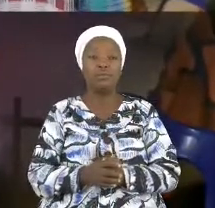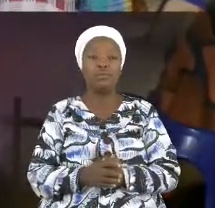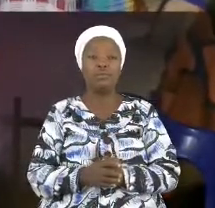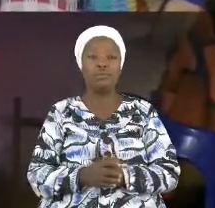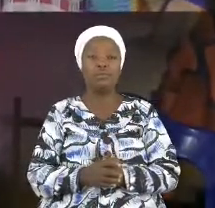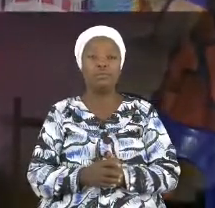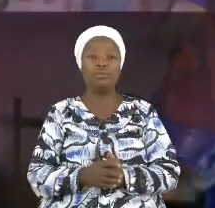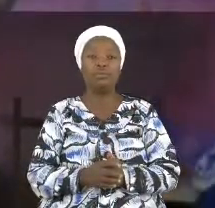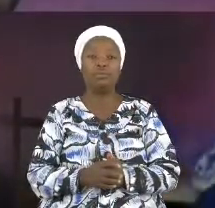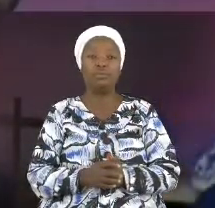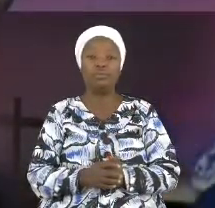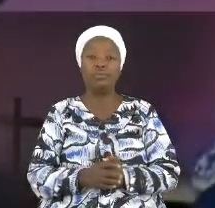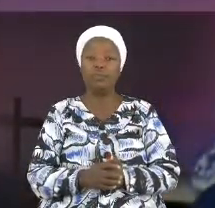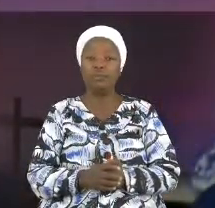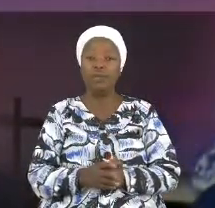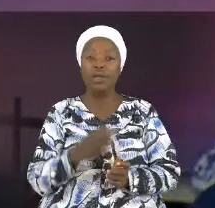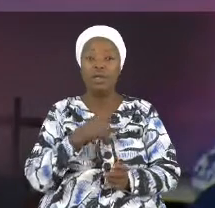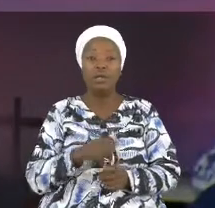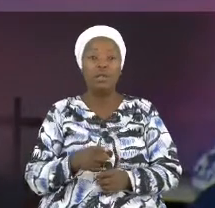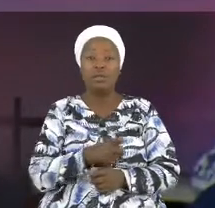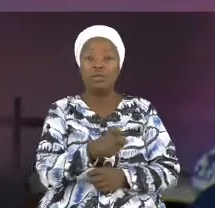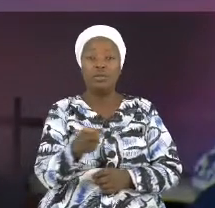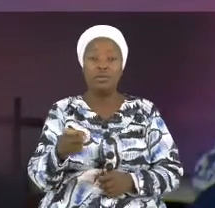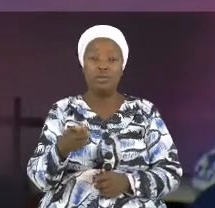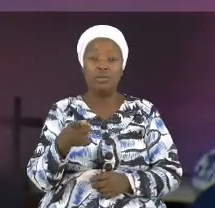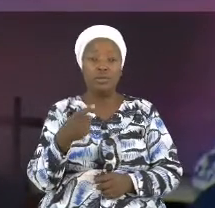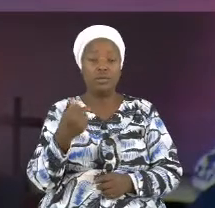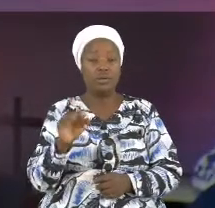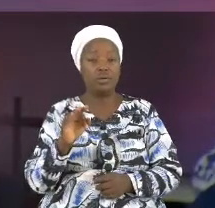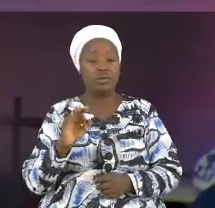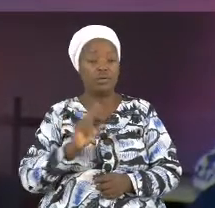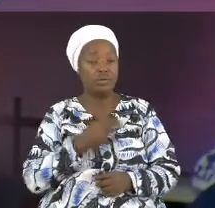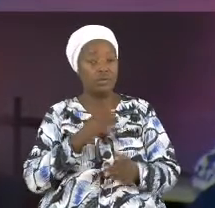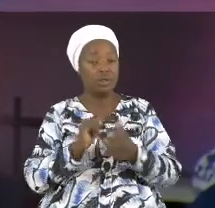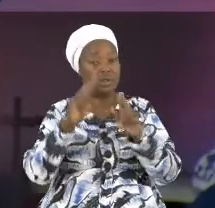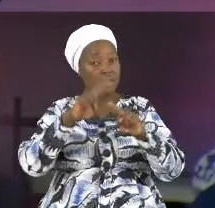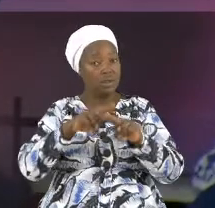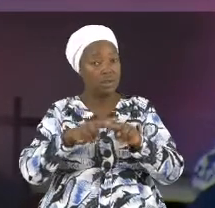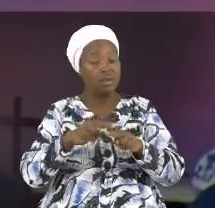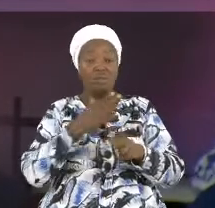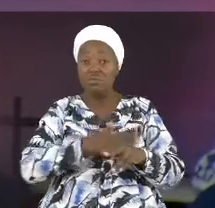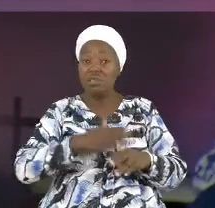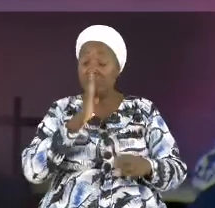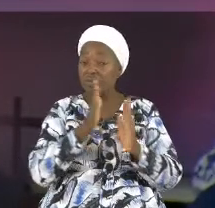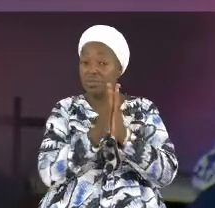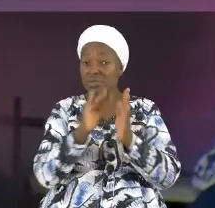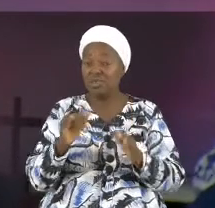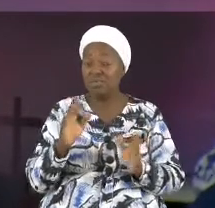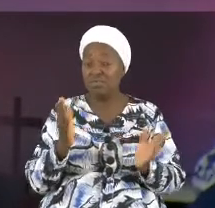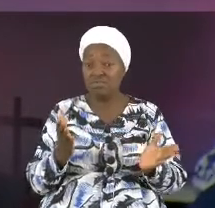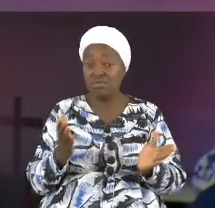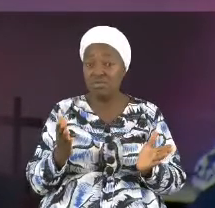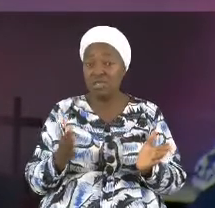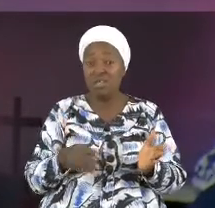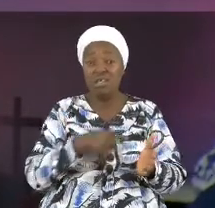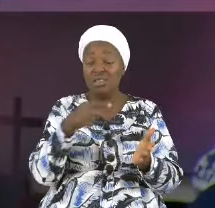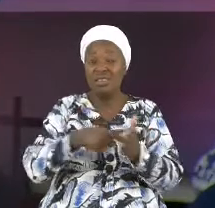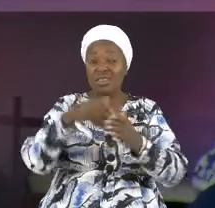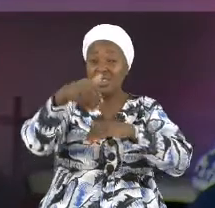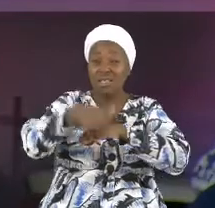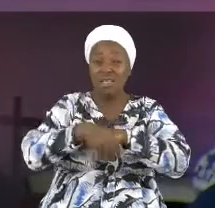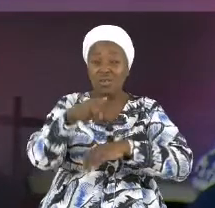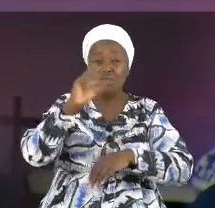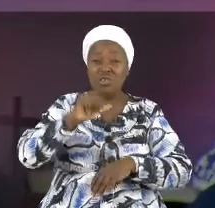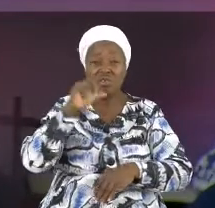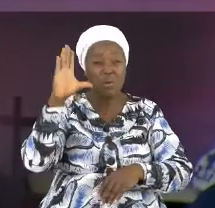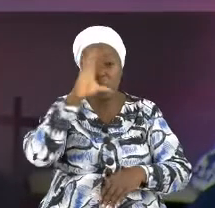And those of us who are seated, be praying and be preparing. Because tonight, every